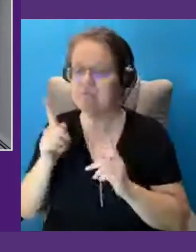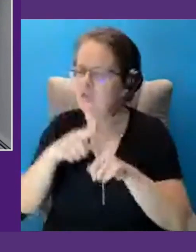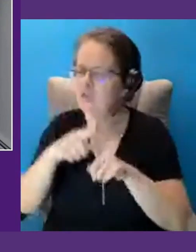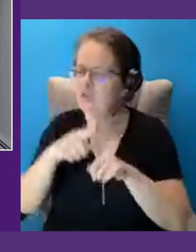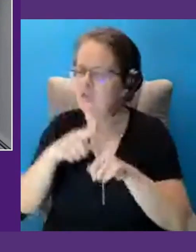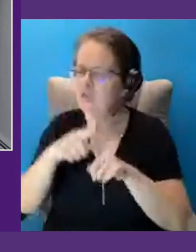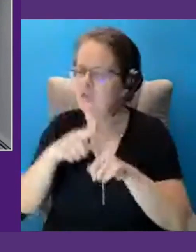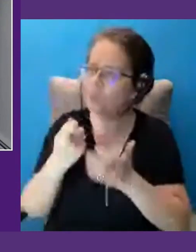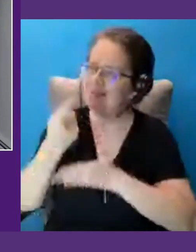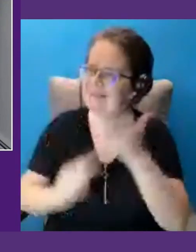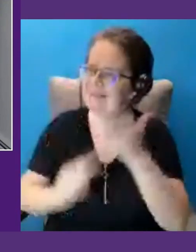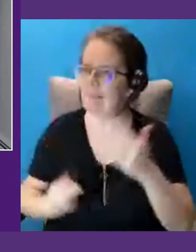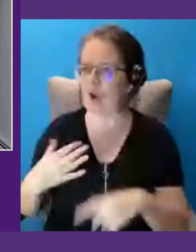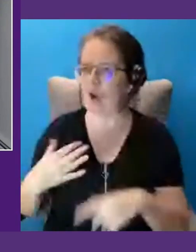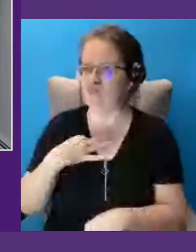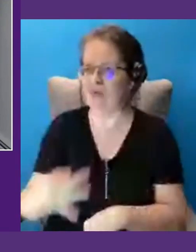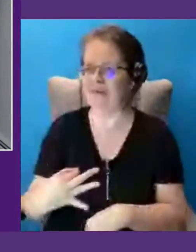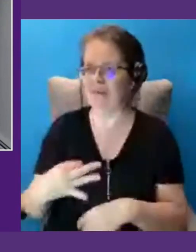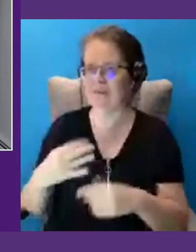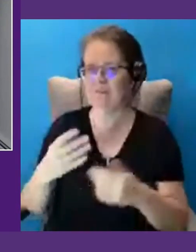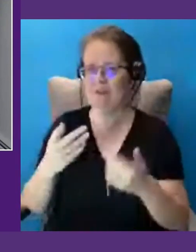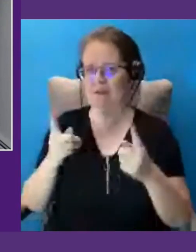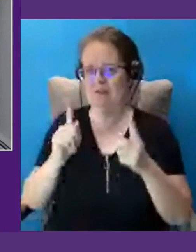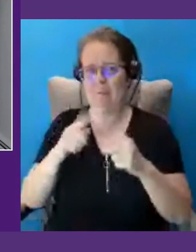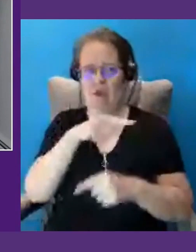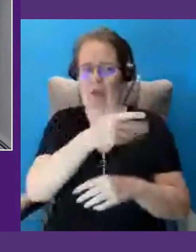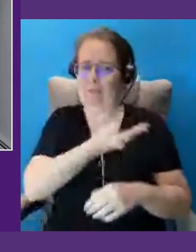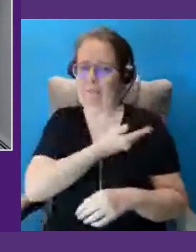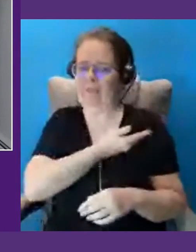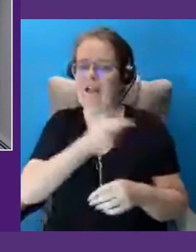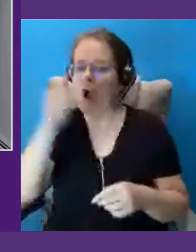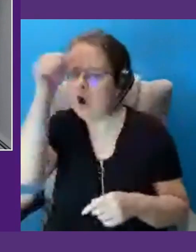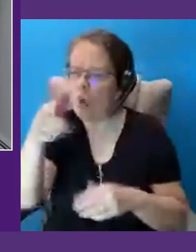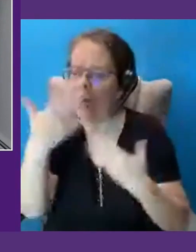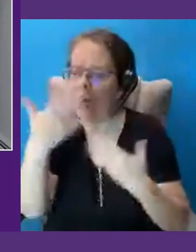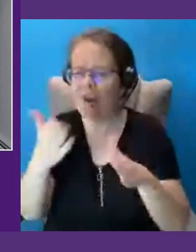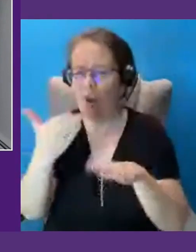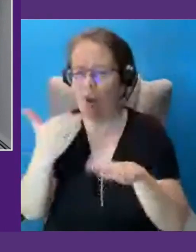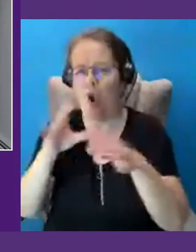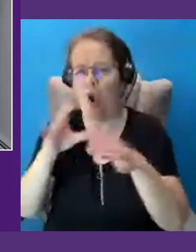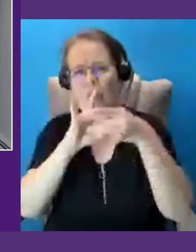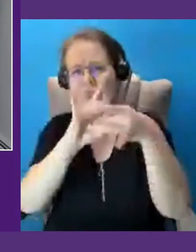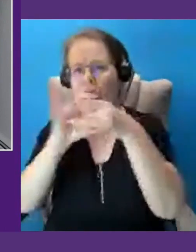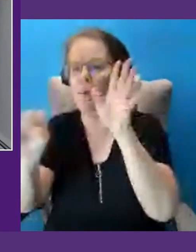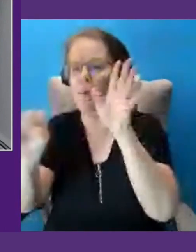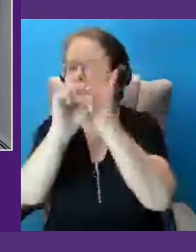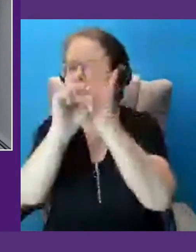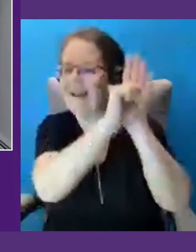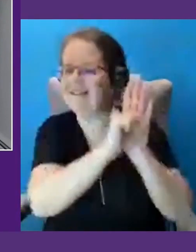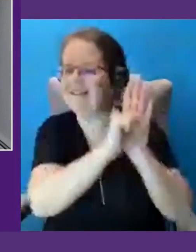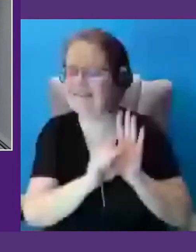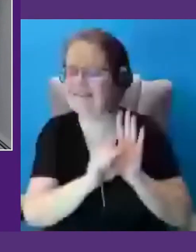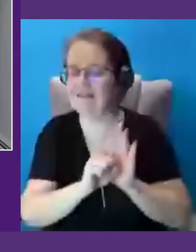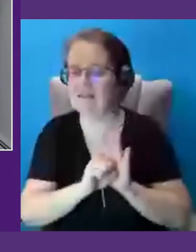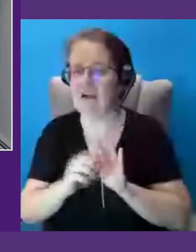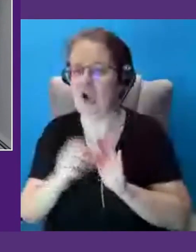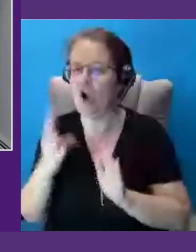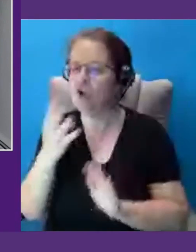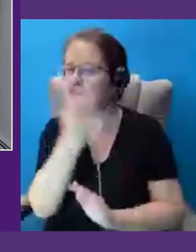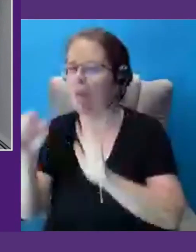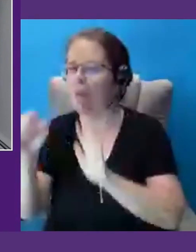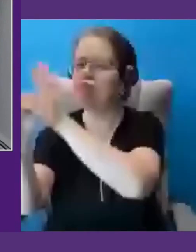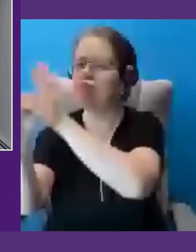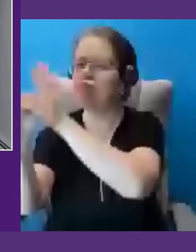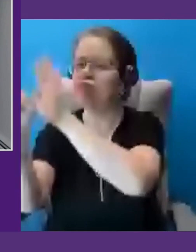businesses if they're presenting stuff. I know you've worked with brands. Are there examples of brands you think that have got that representation right, or